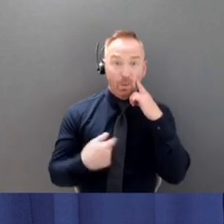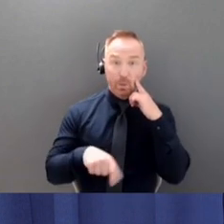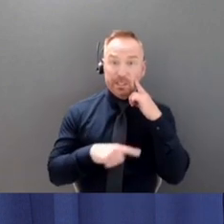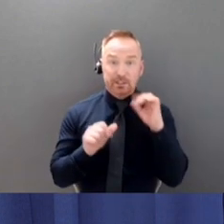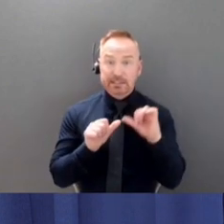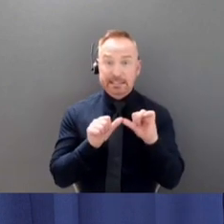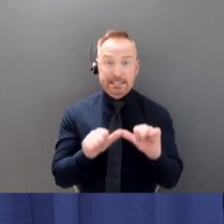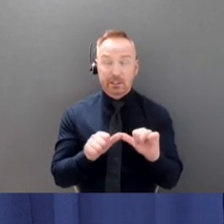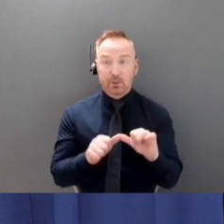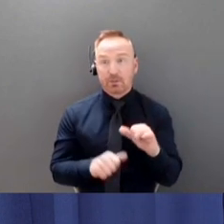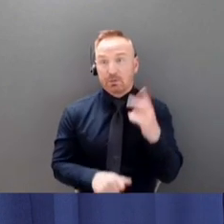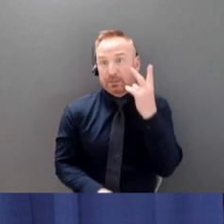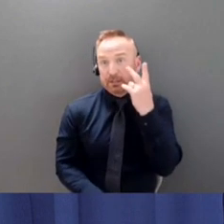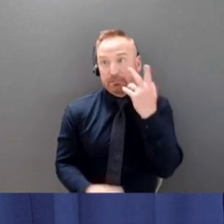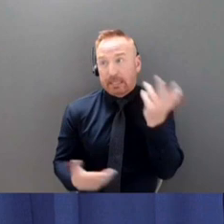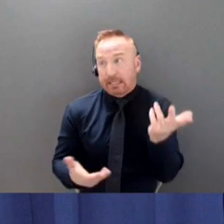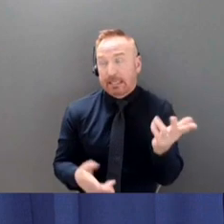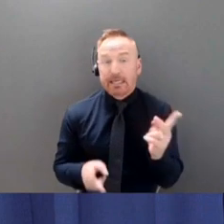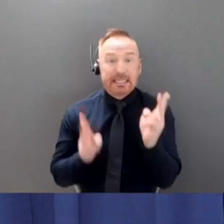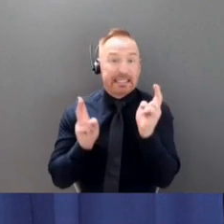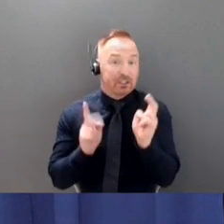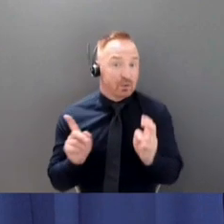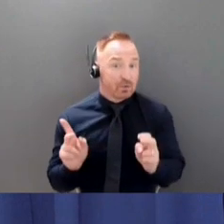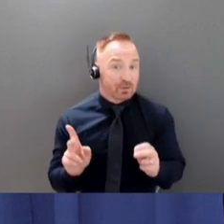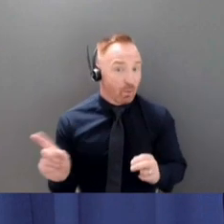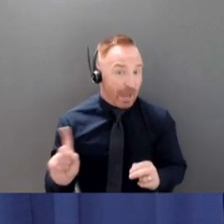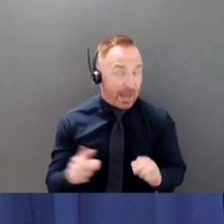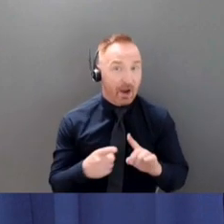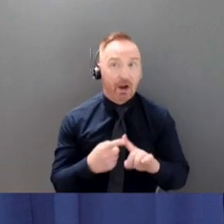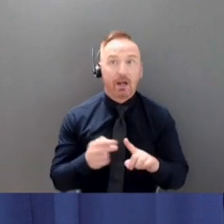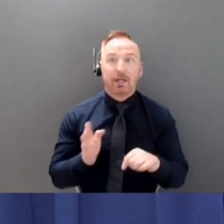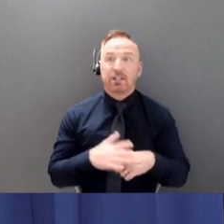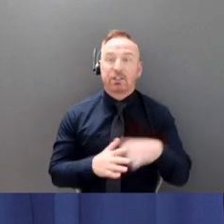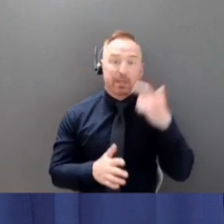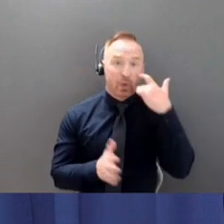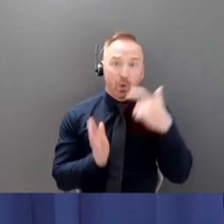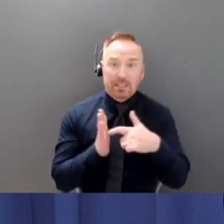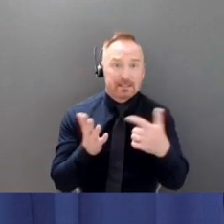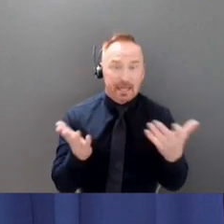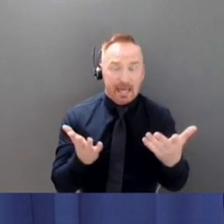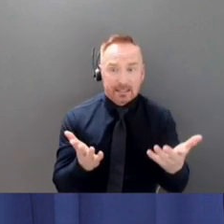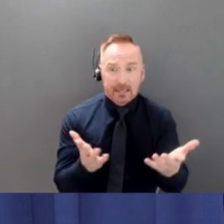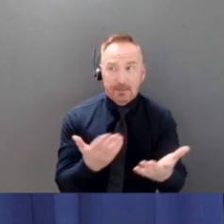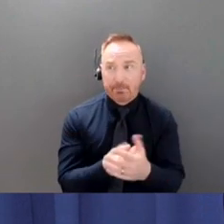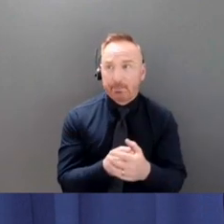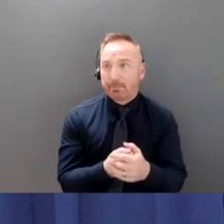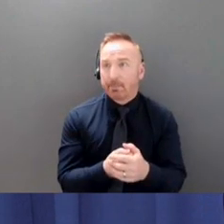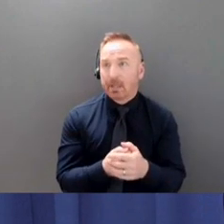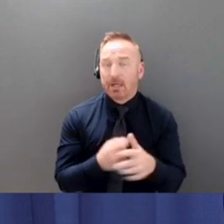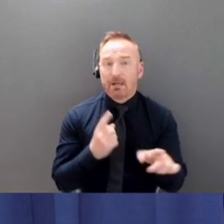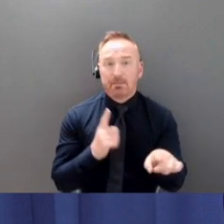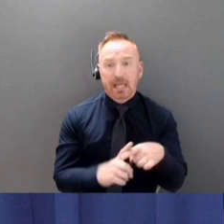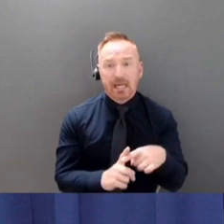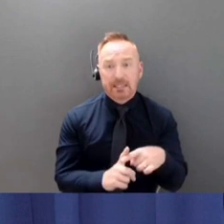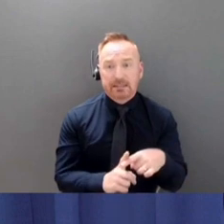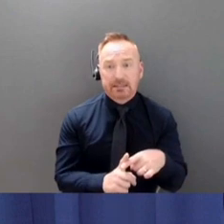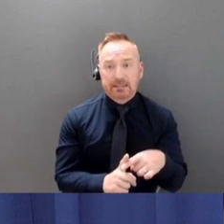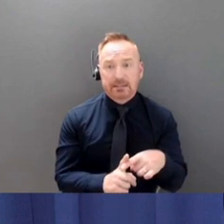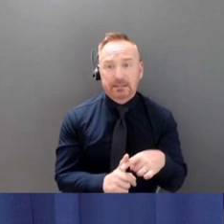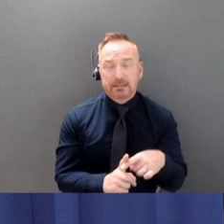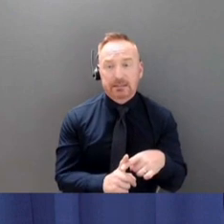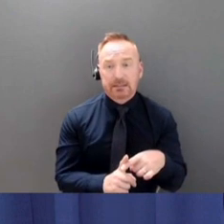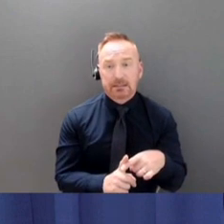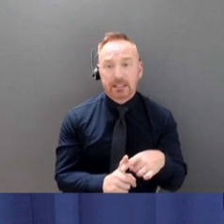see issues? Do we have signals that this is working? And also, we have said reinforcements are on the